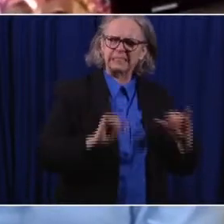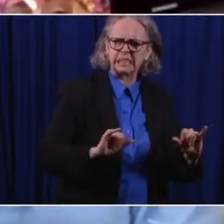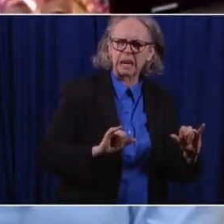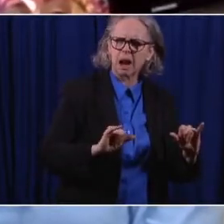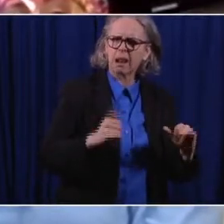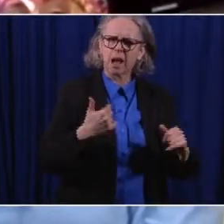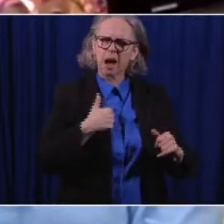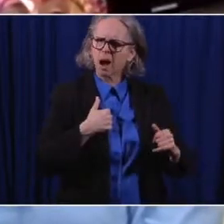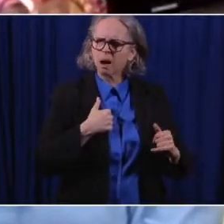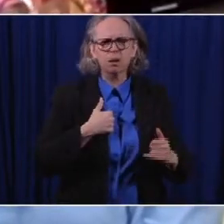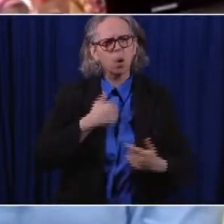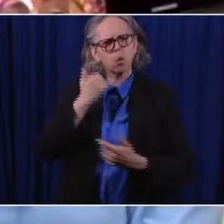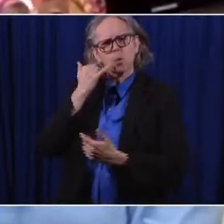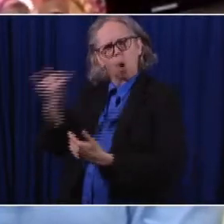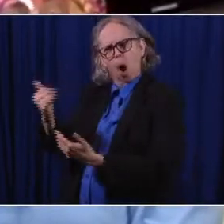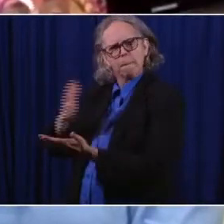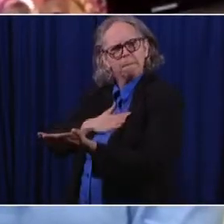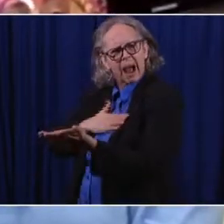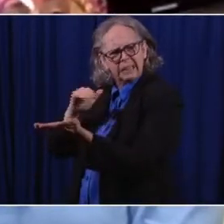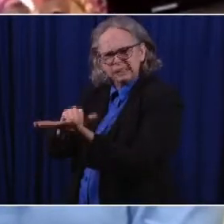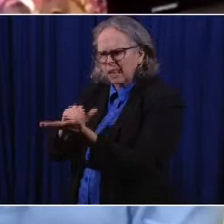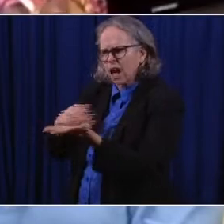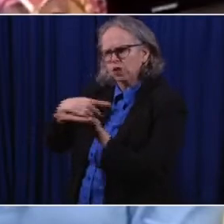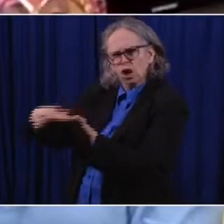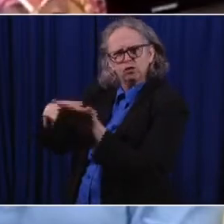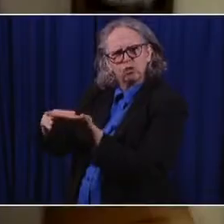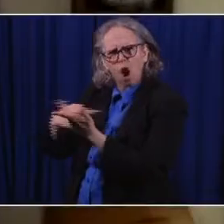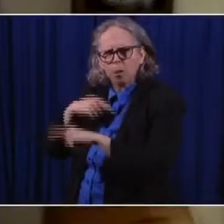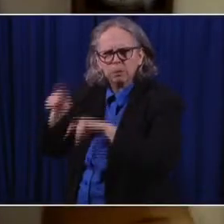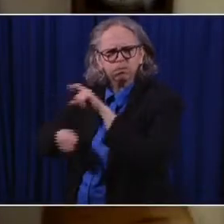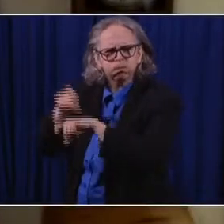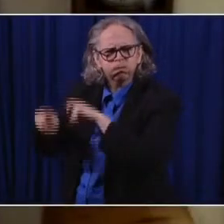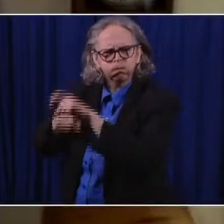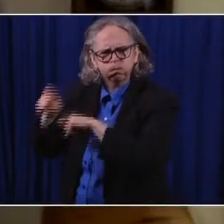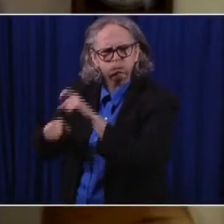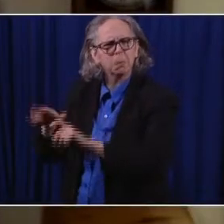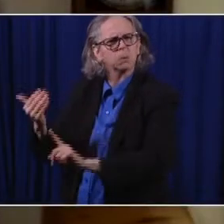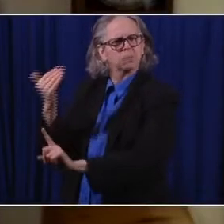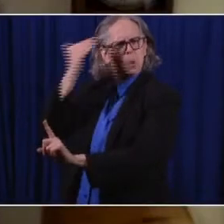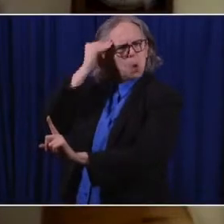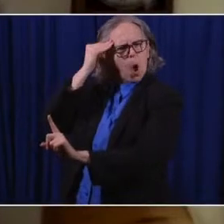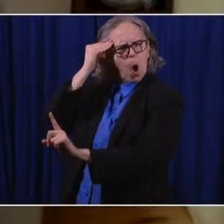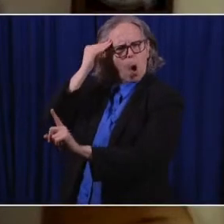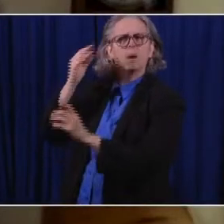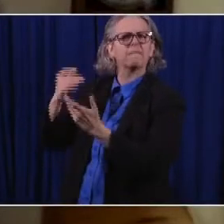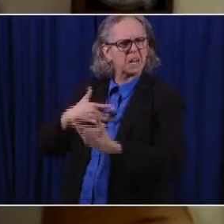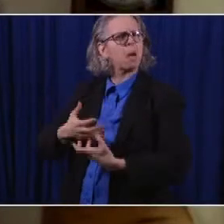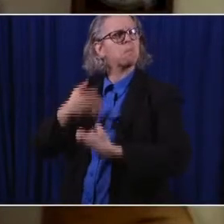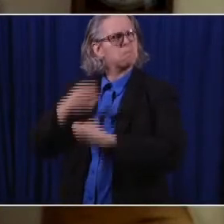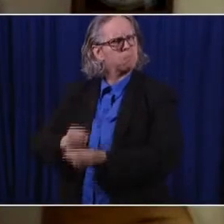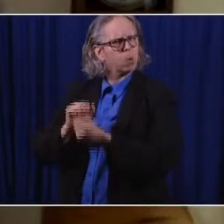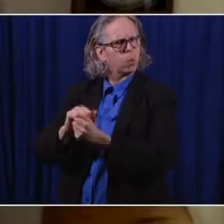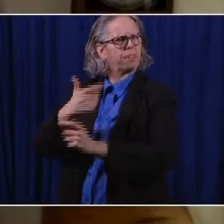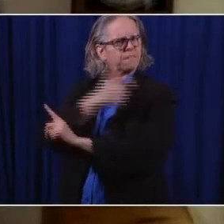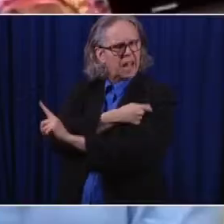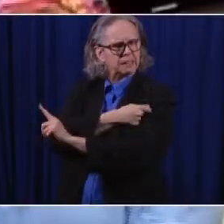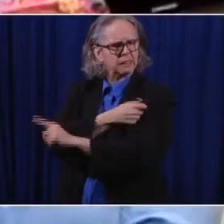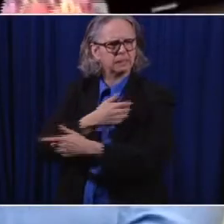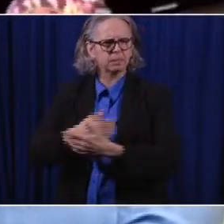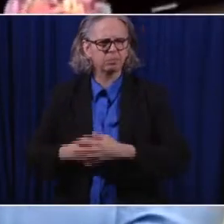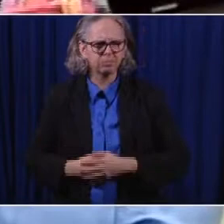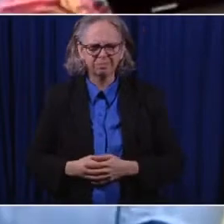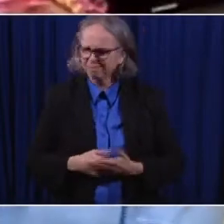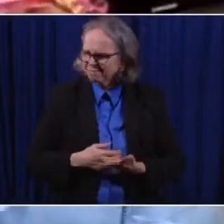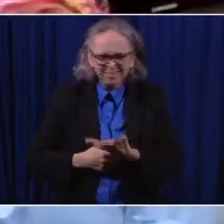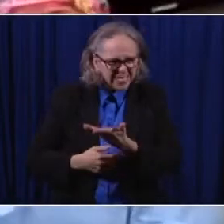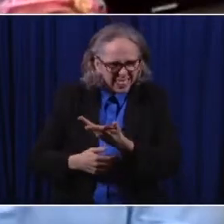really felt his enthusiasm for it. Well, that's great. So how do you feel? You doing okay? I feel